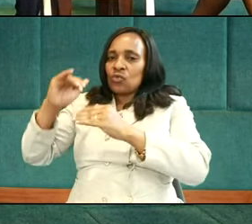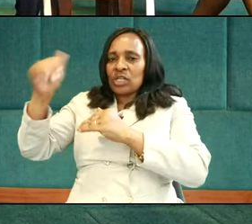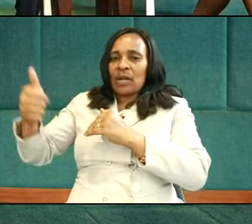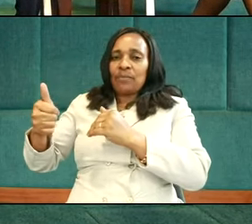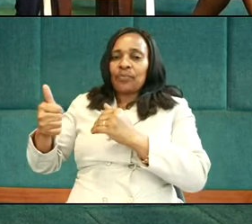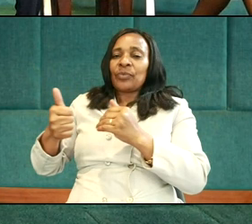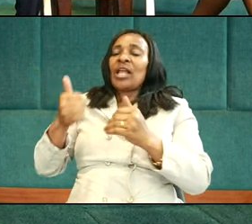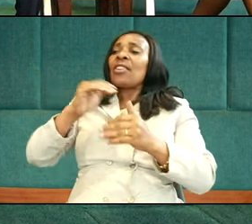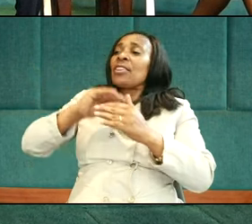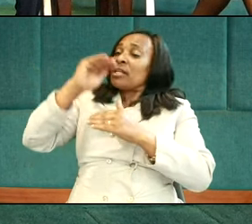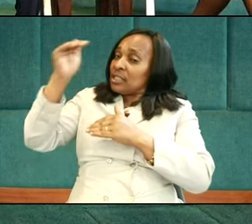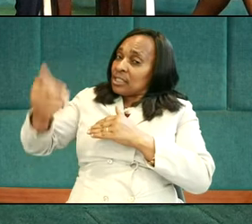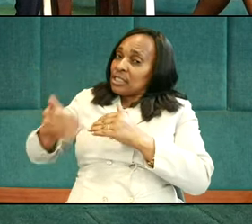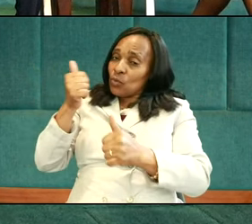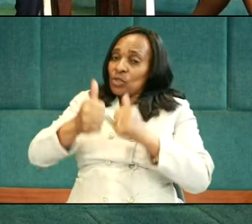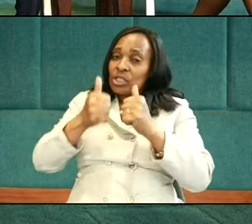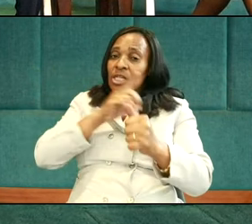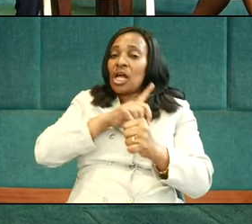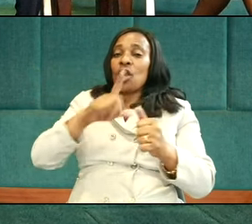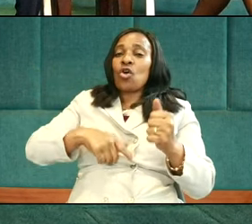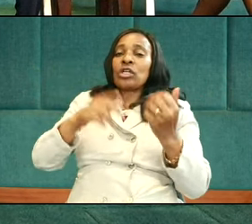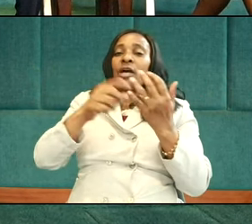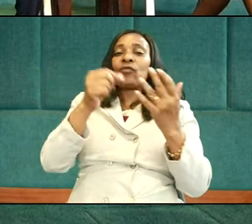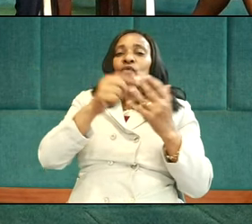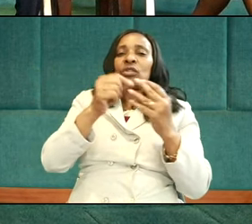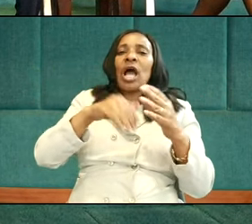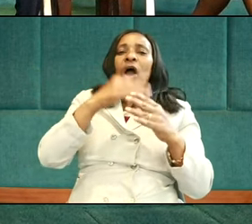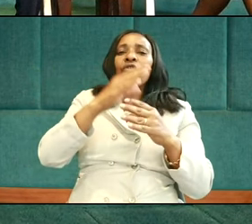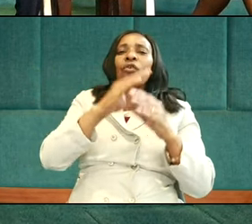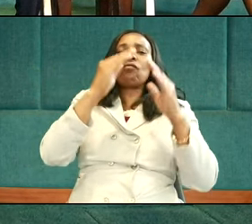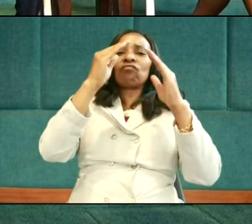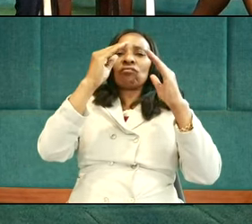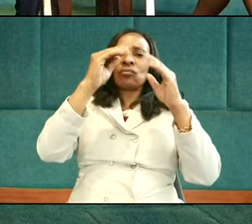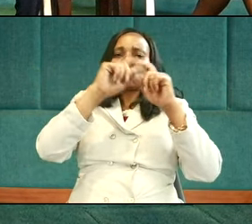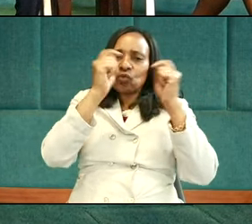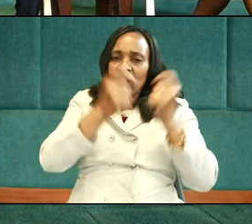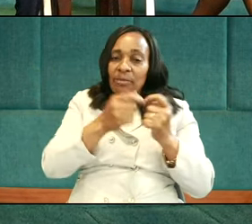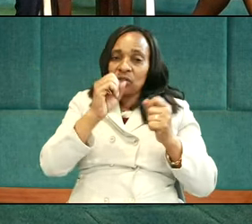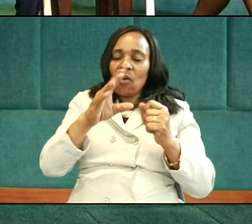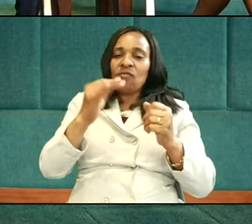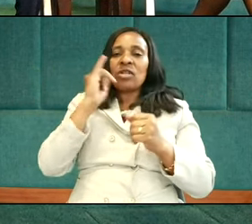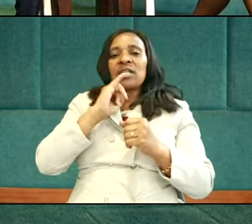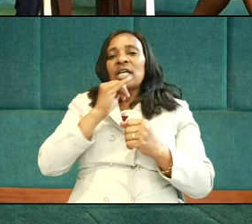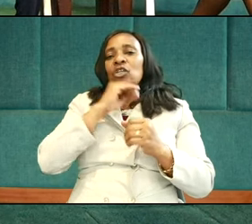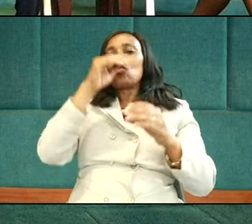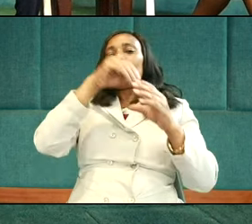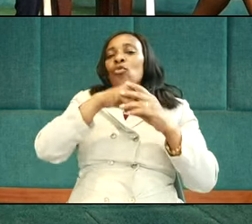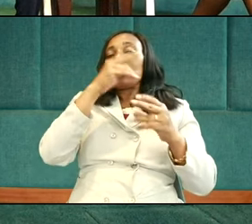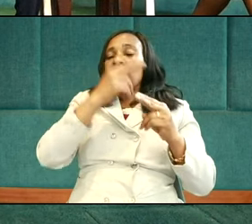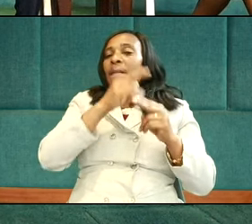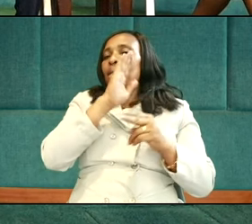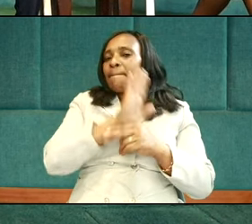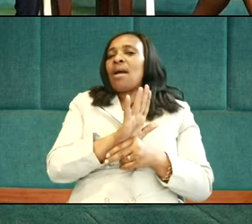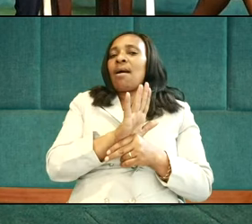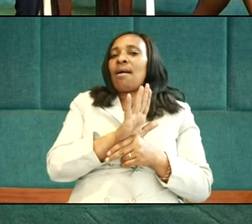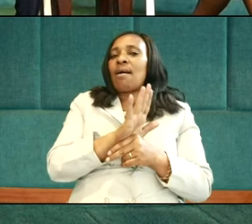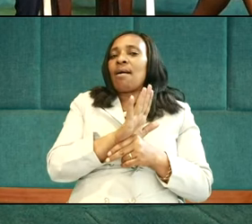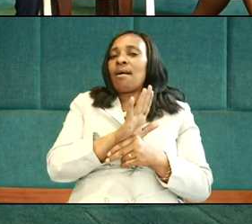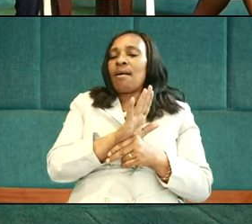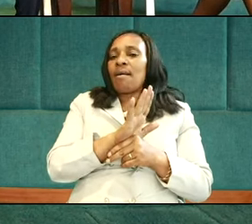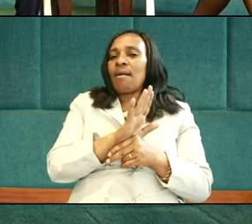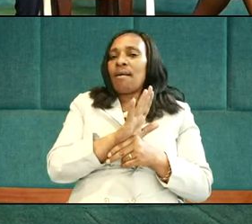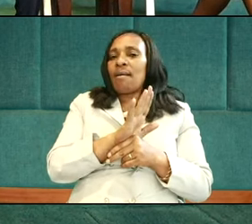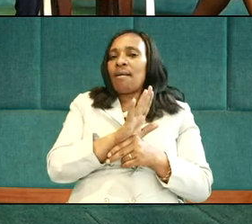Lord had chosen out of all the tribes of Israel in which to put his name.